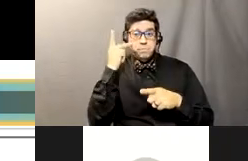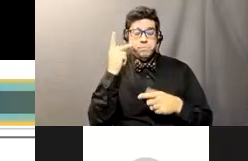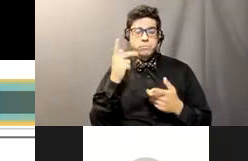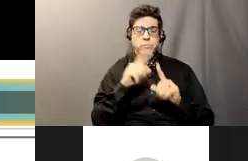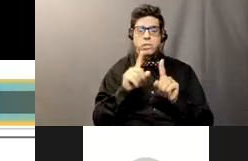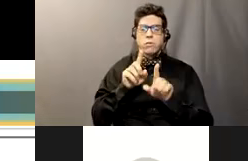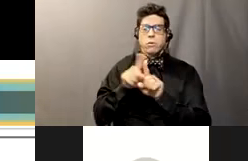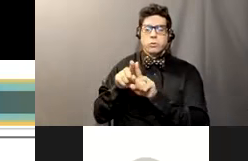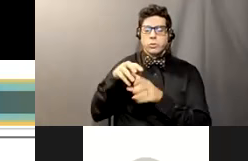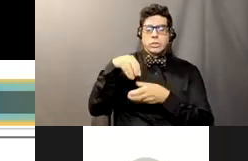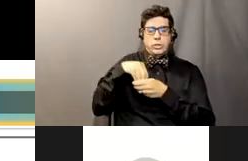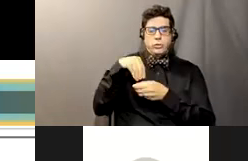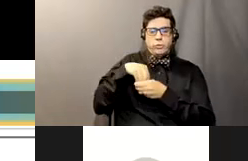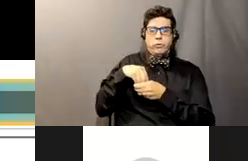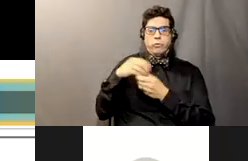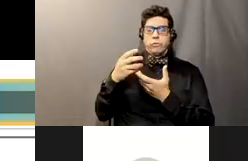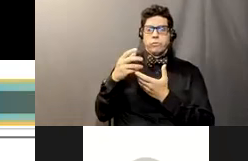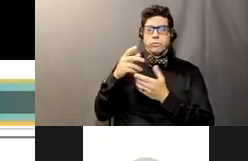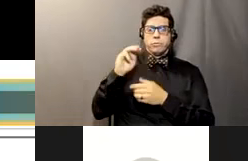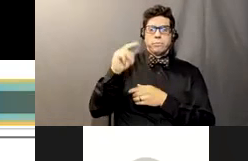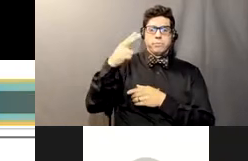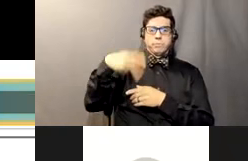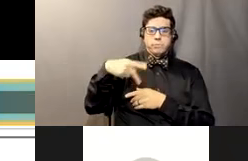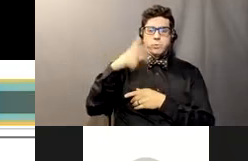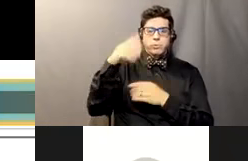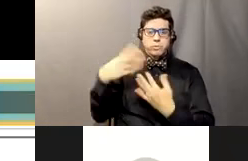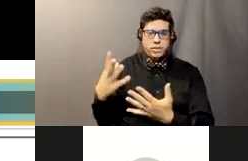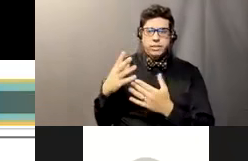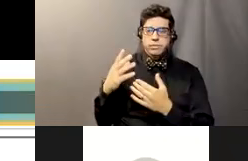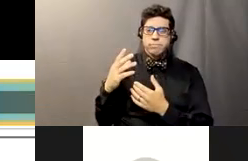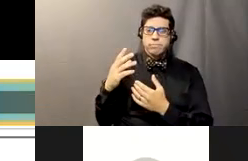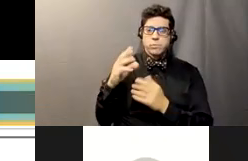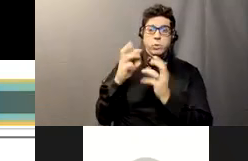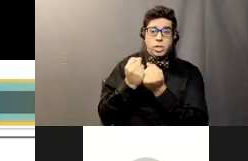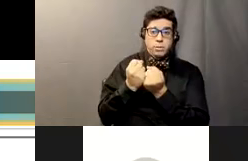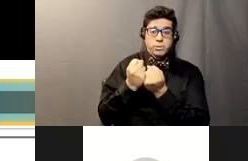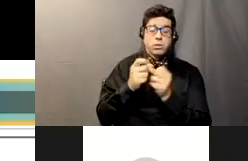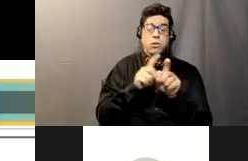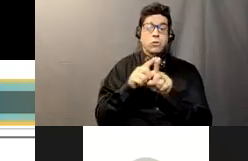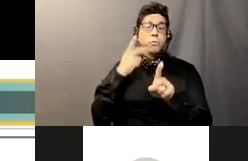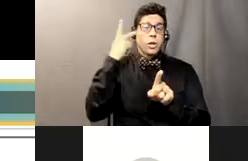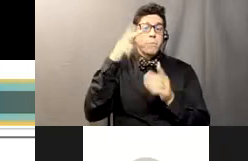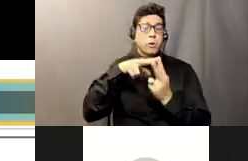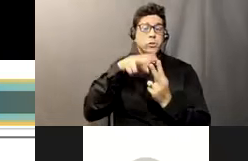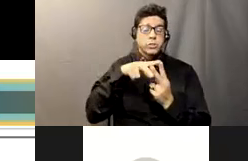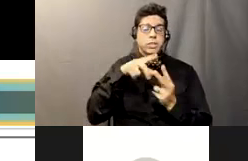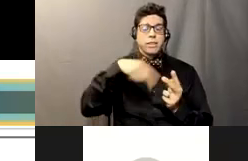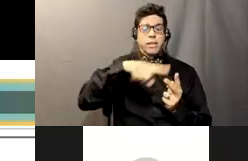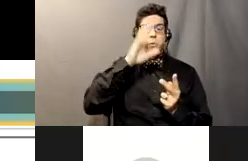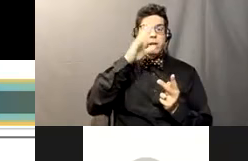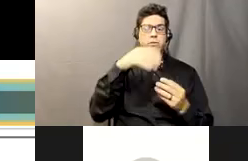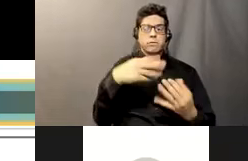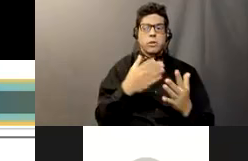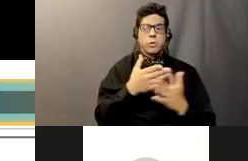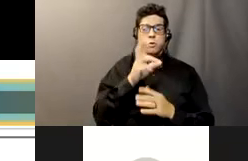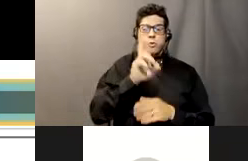health professionals will also provide trainings and workshops. We have parent partners that are connected to us through Riverside University Health Systems. And as